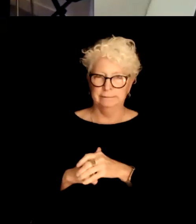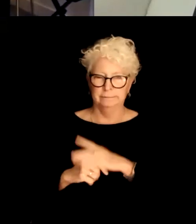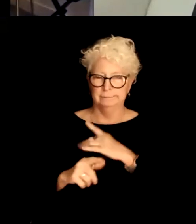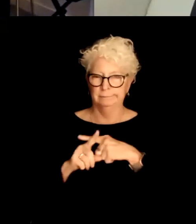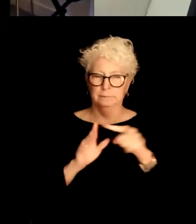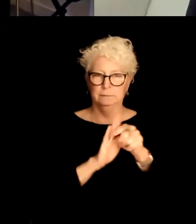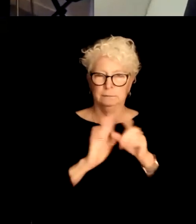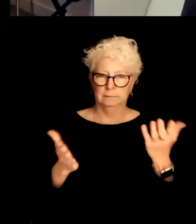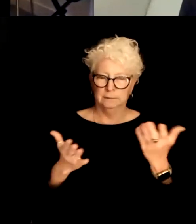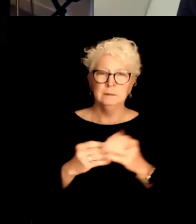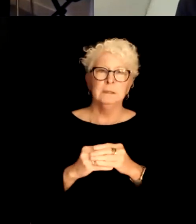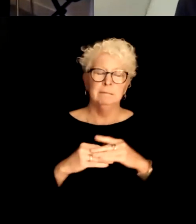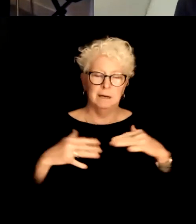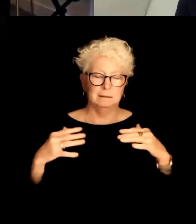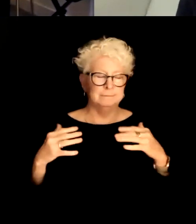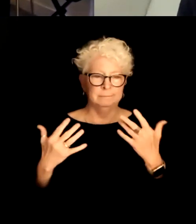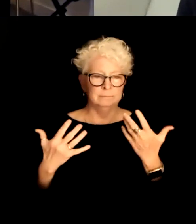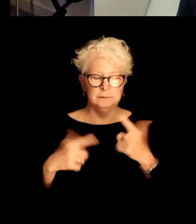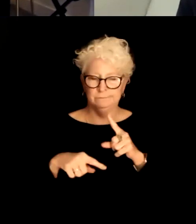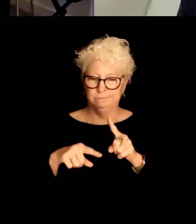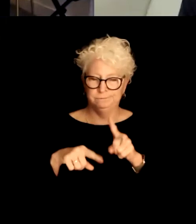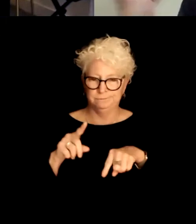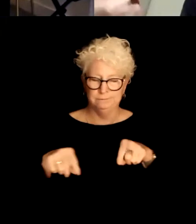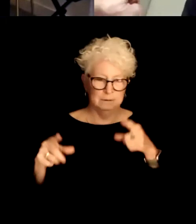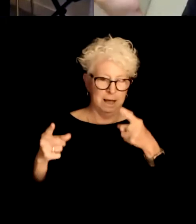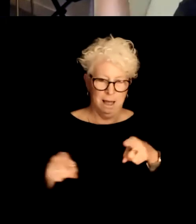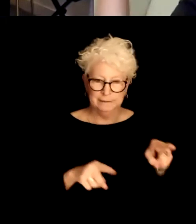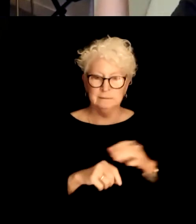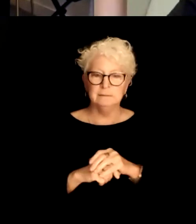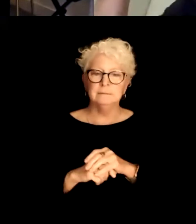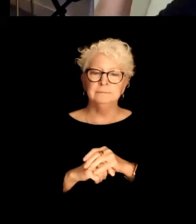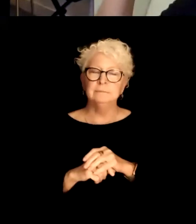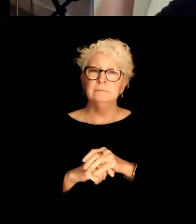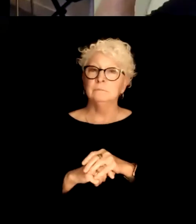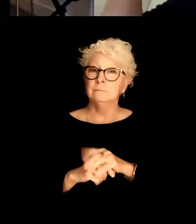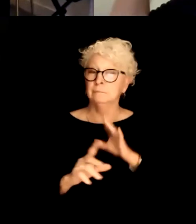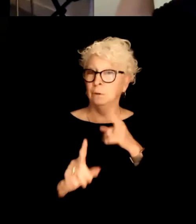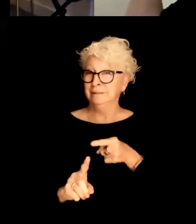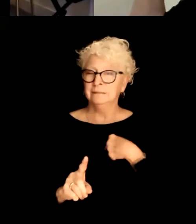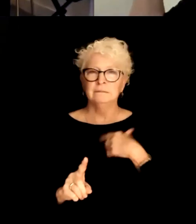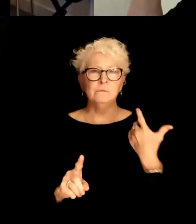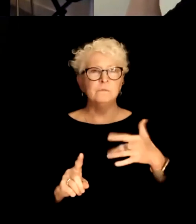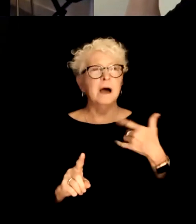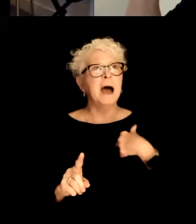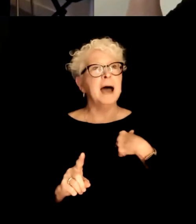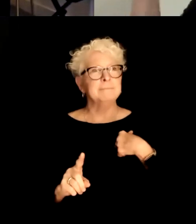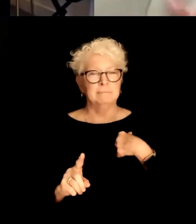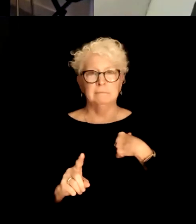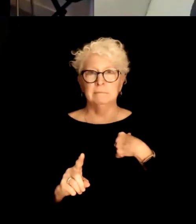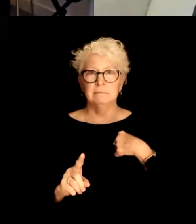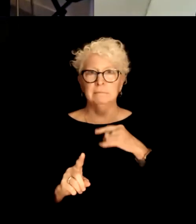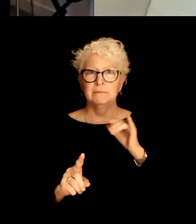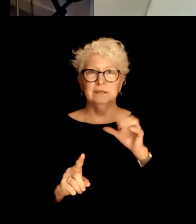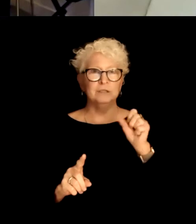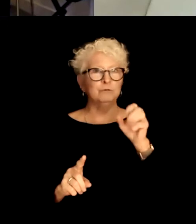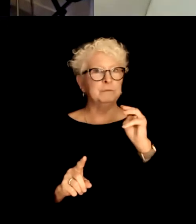it's been, I mean, more than anything, I'm just fascinated by it's almost like a